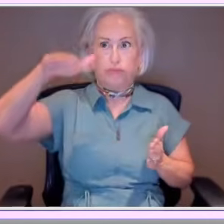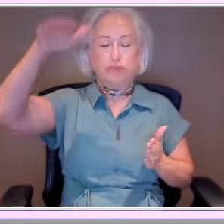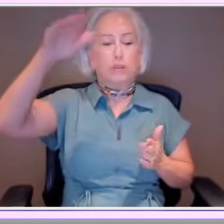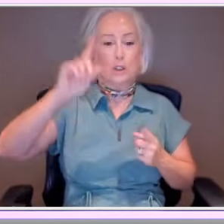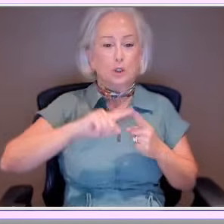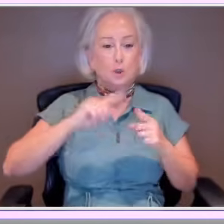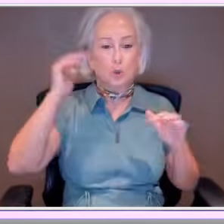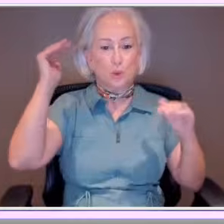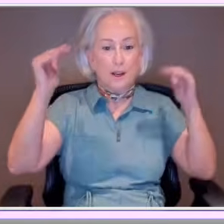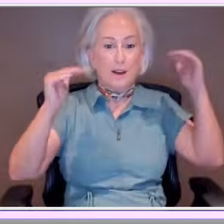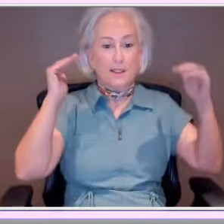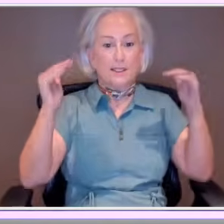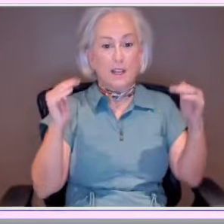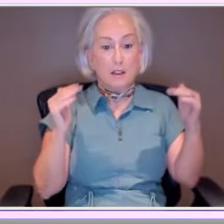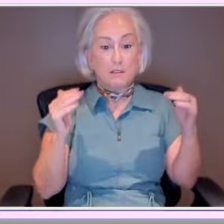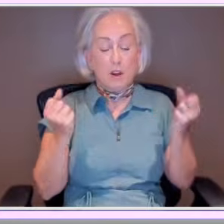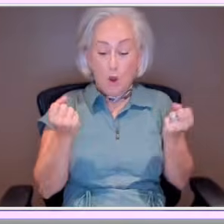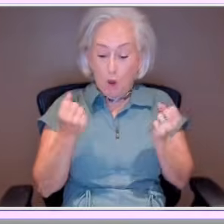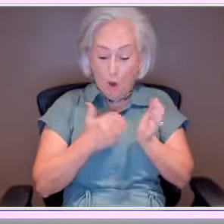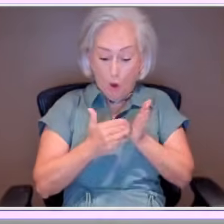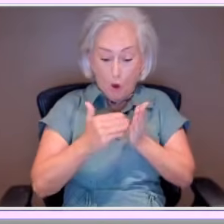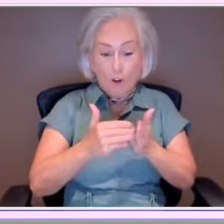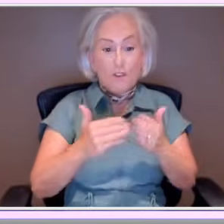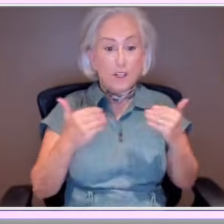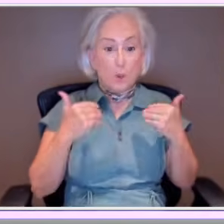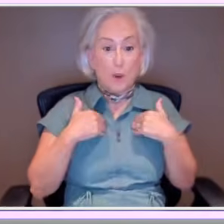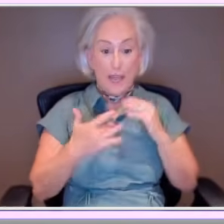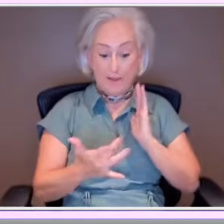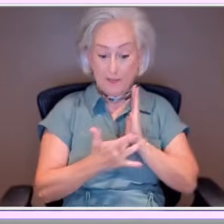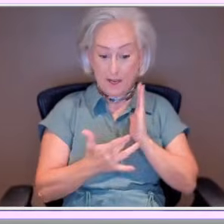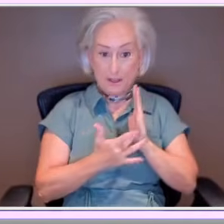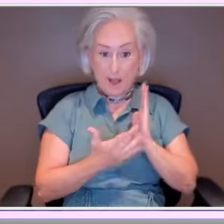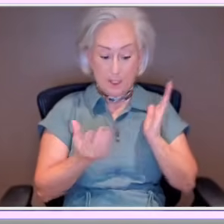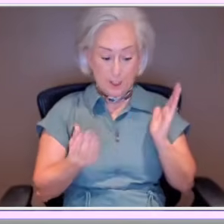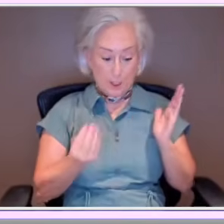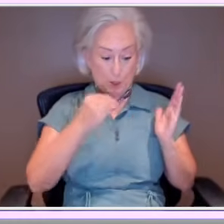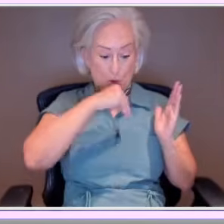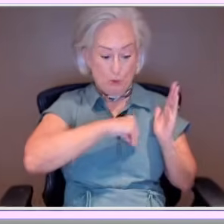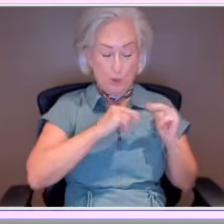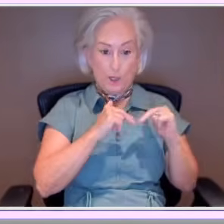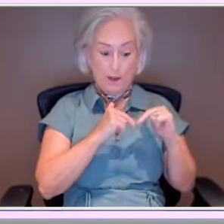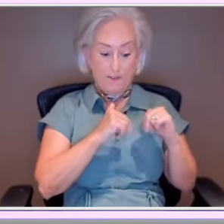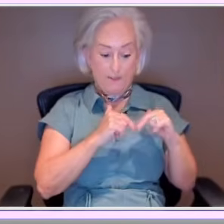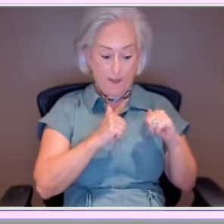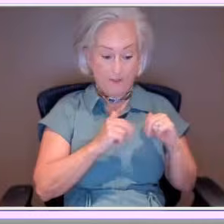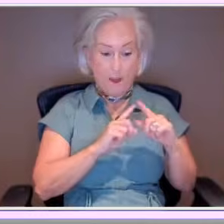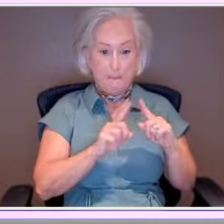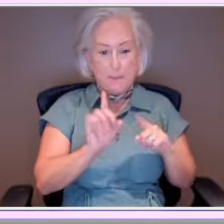times, even though we have the technology to put a valve in there, the conditions or the landing spot within the heart is not